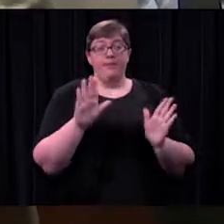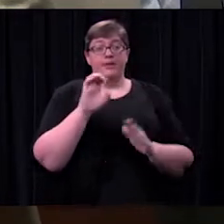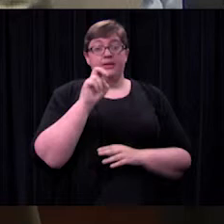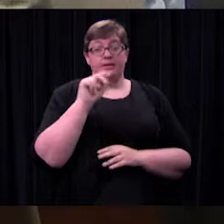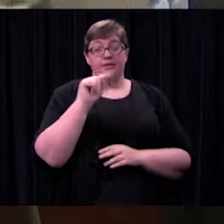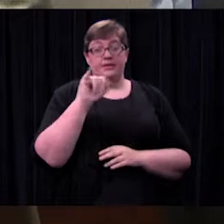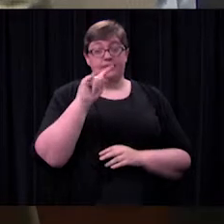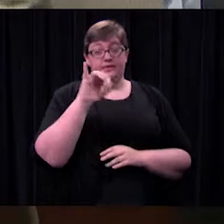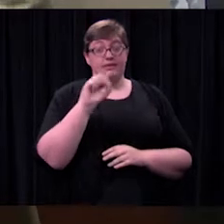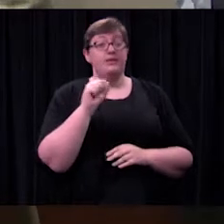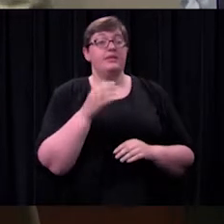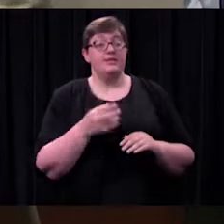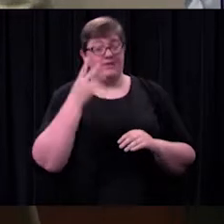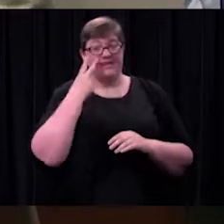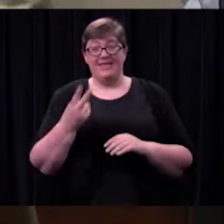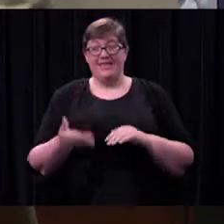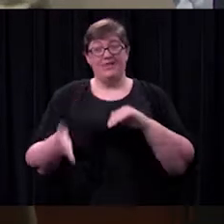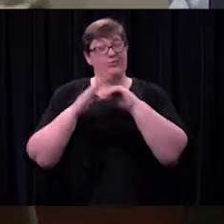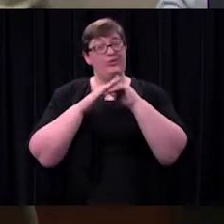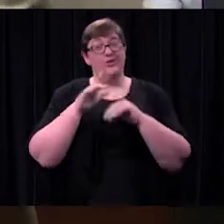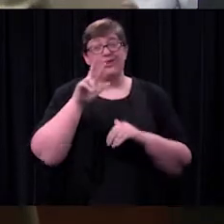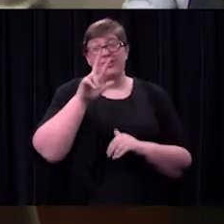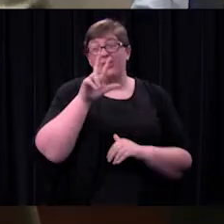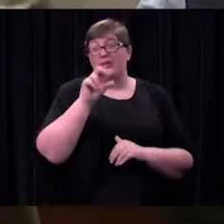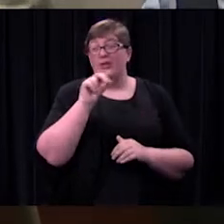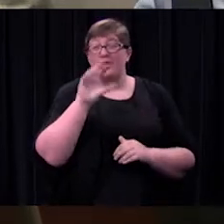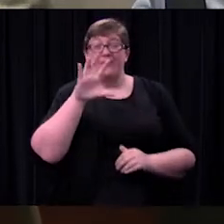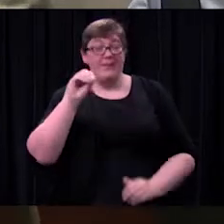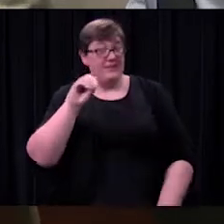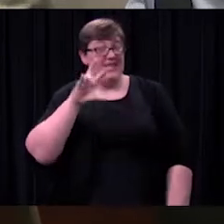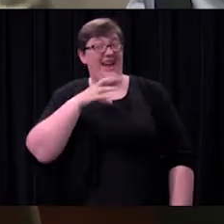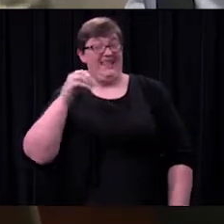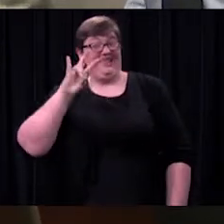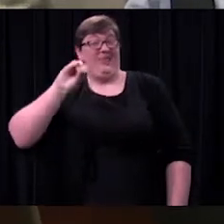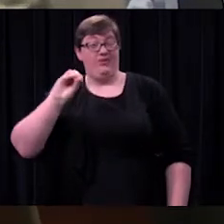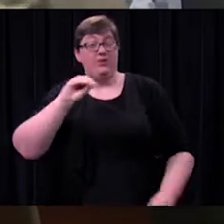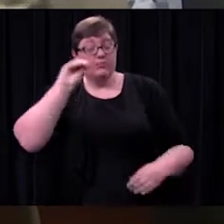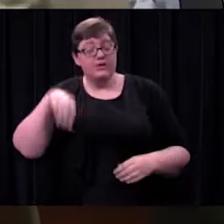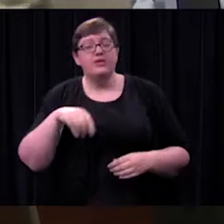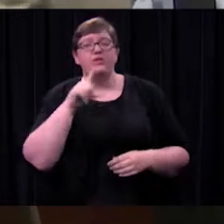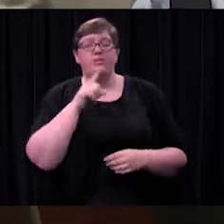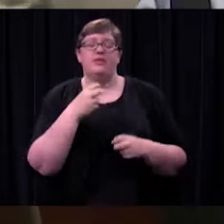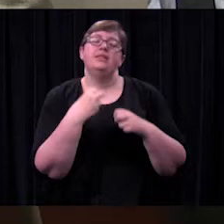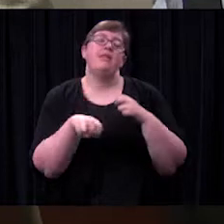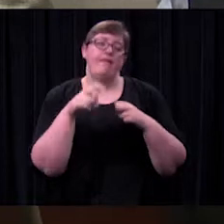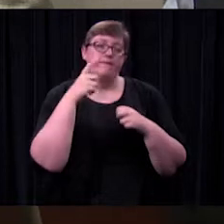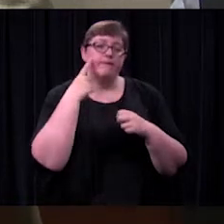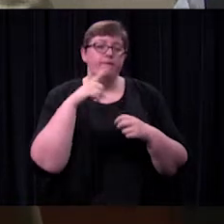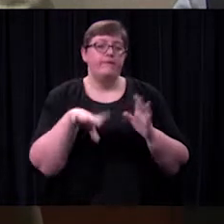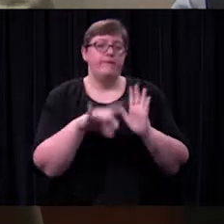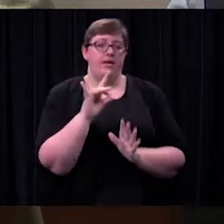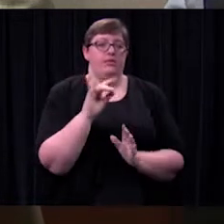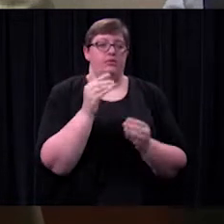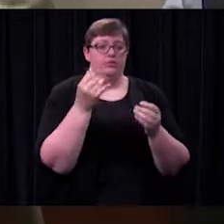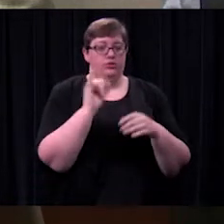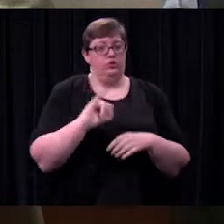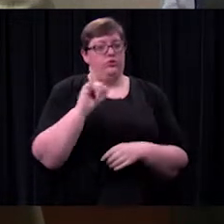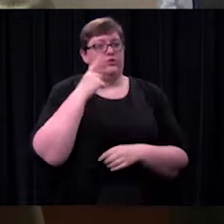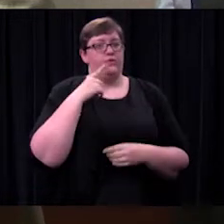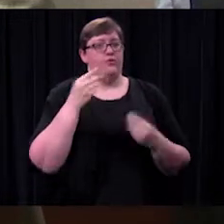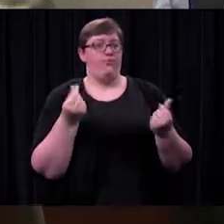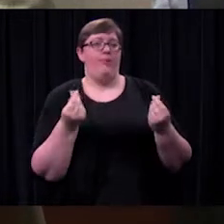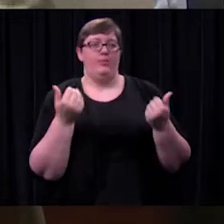of 30, 50, 70%. So it's very difficult to find insurance right now for property. This